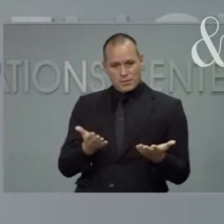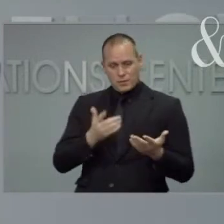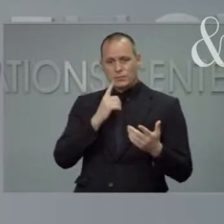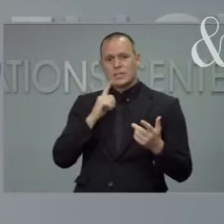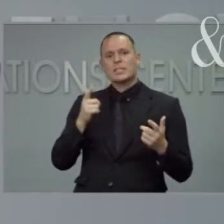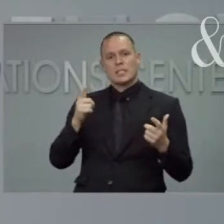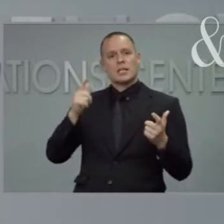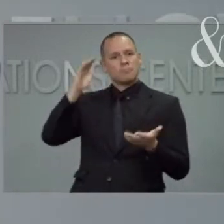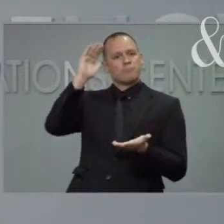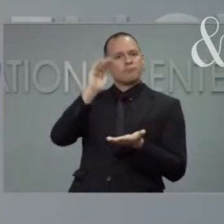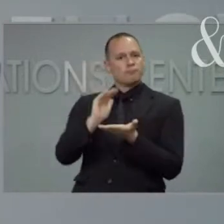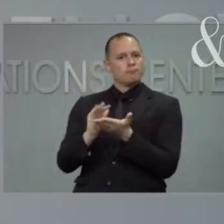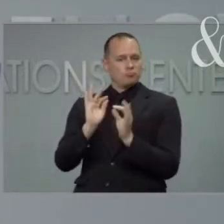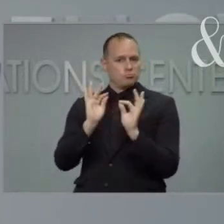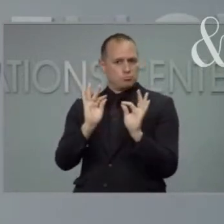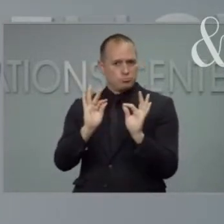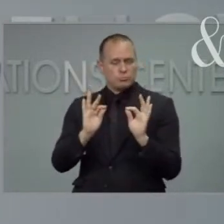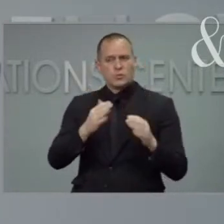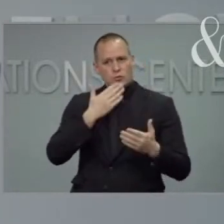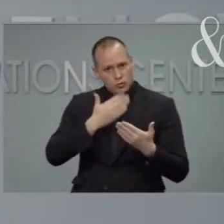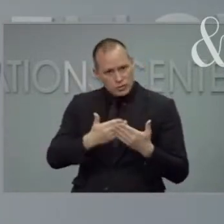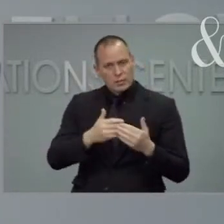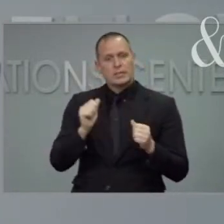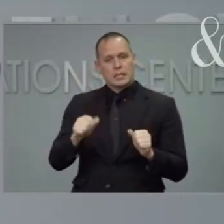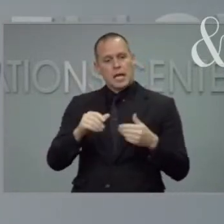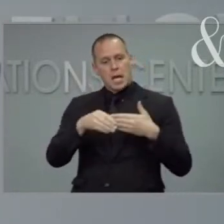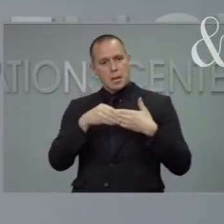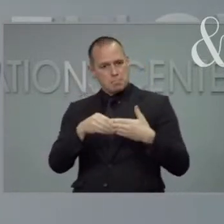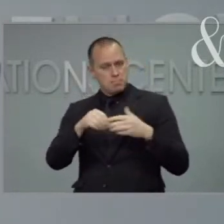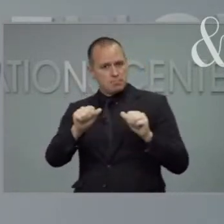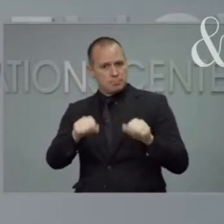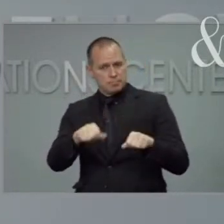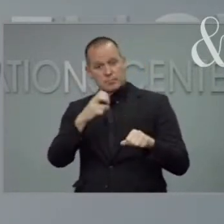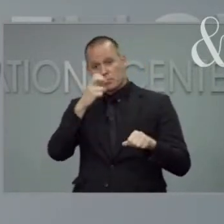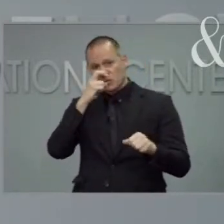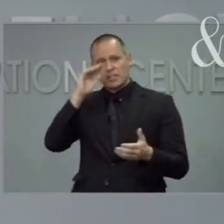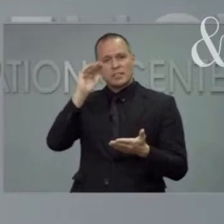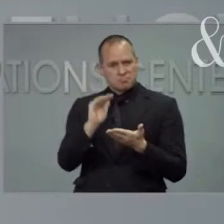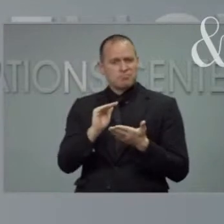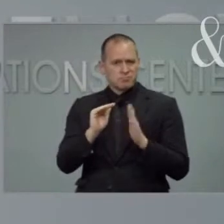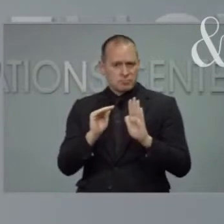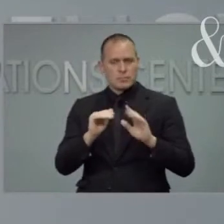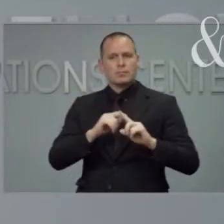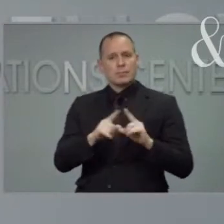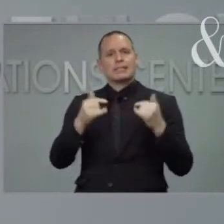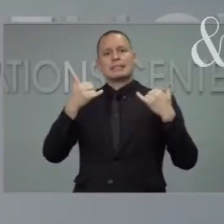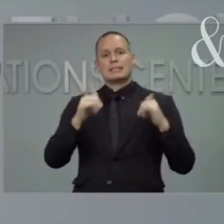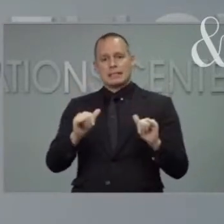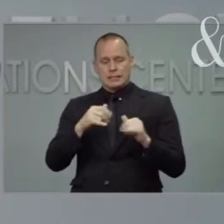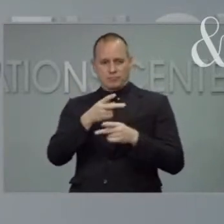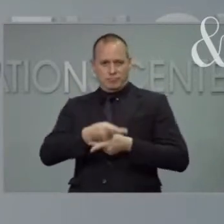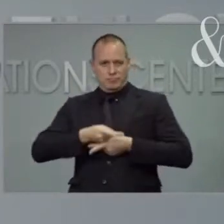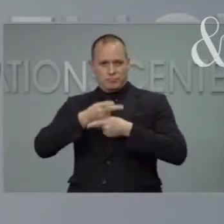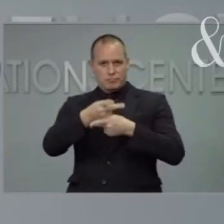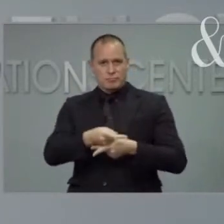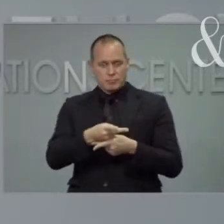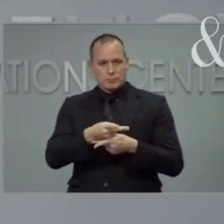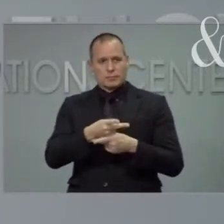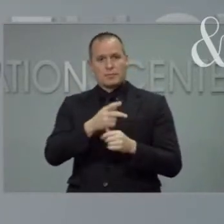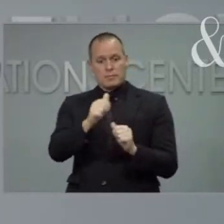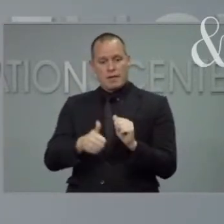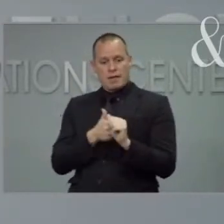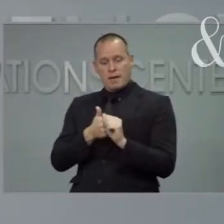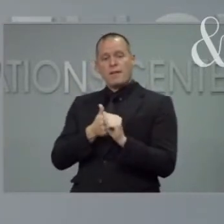can move forward with further easing of restrictions, but we want to make sure we are still we're still following those underlying